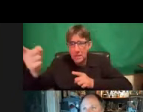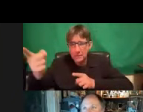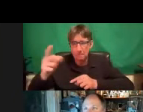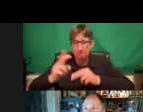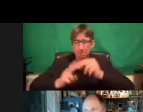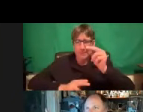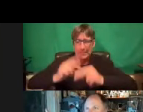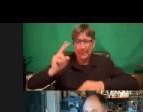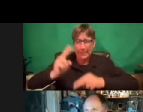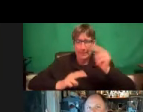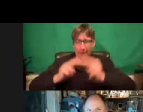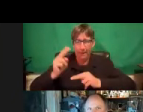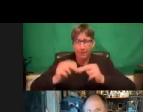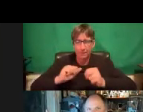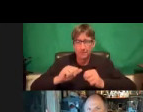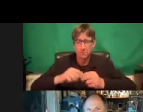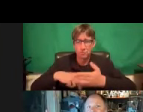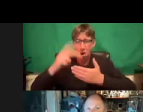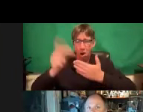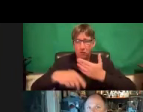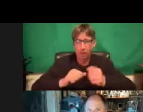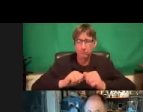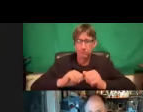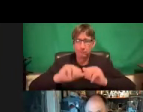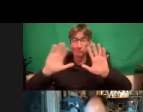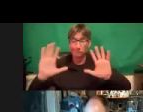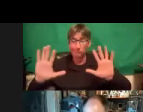now if you're willing to take me on that. Thank you.